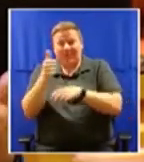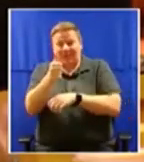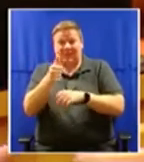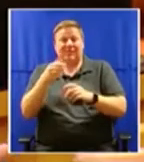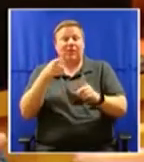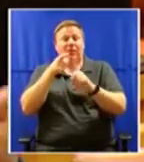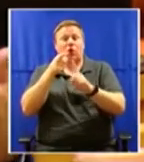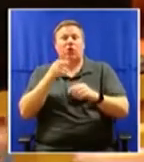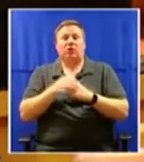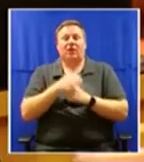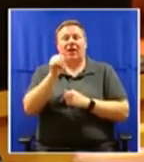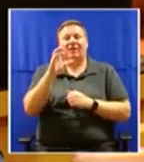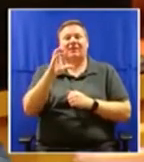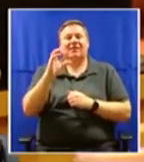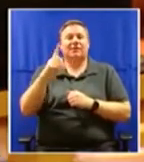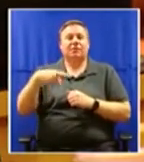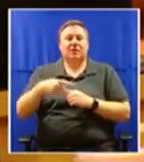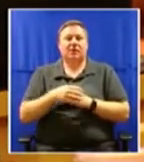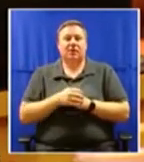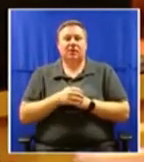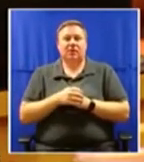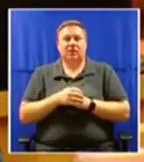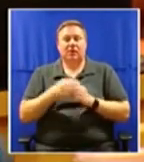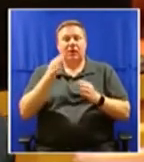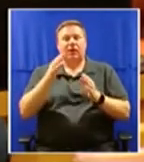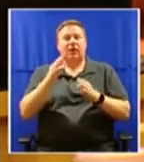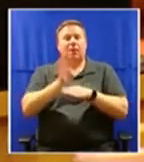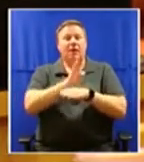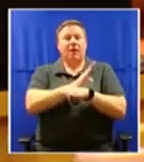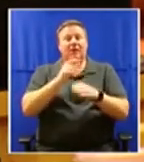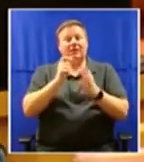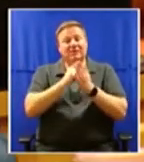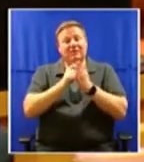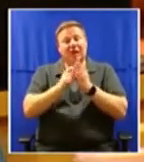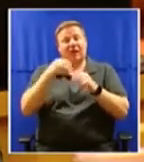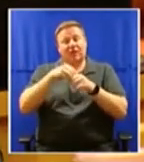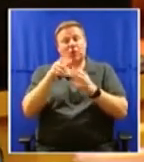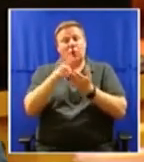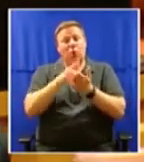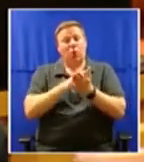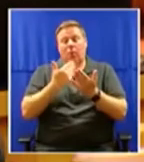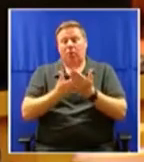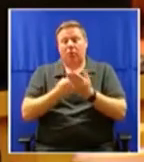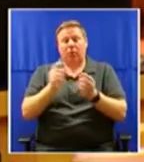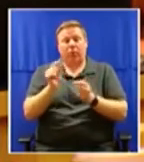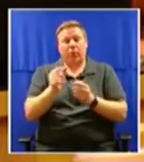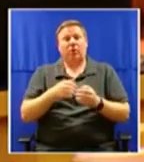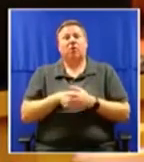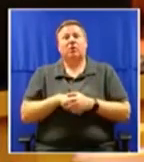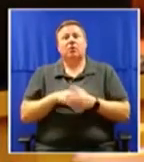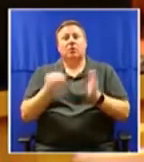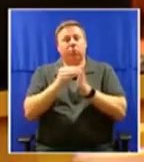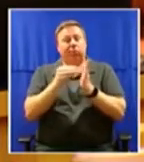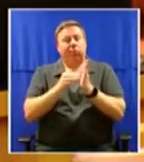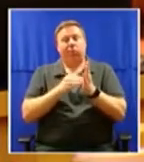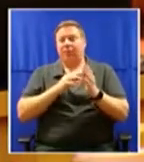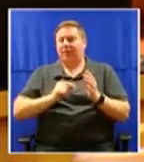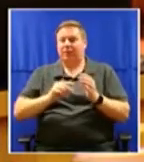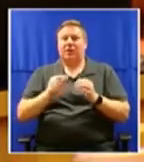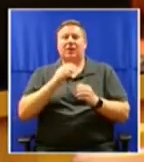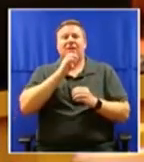ACDP would urge that this bill is signed into law as quickly as possible, that it is implemented effectively, and that sufficient funds